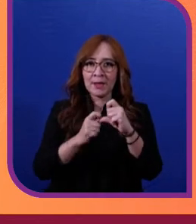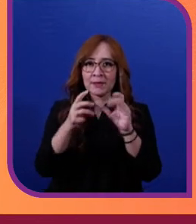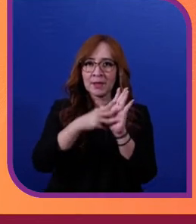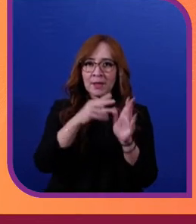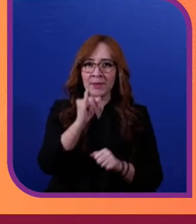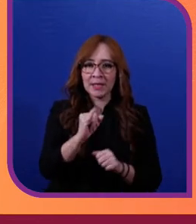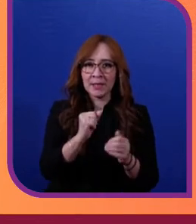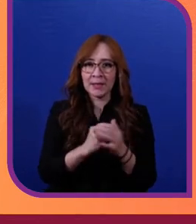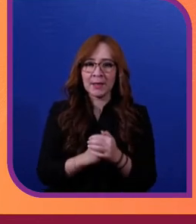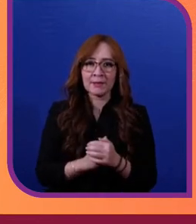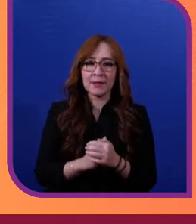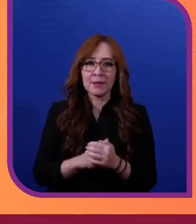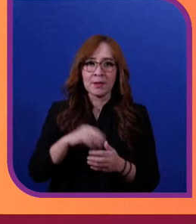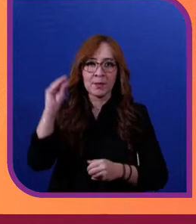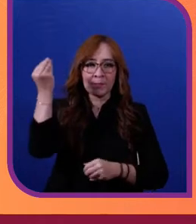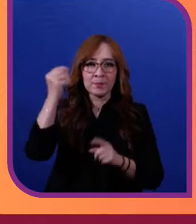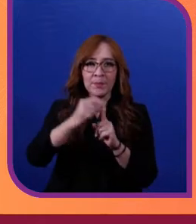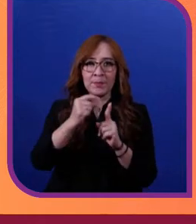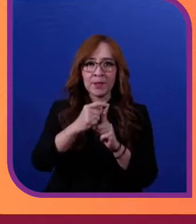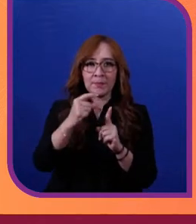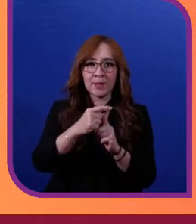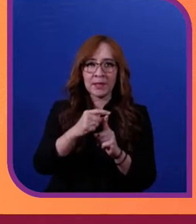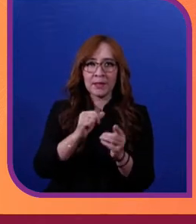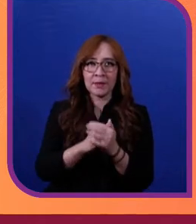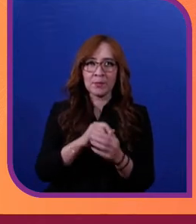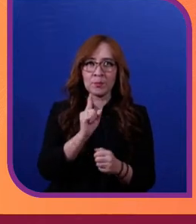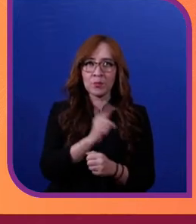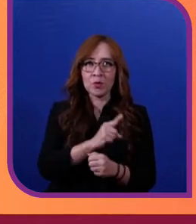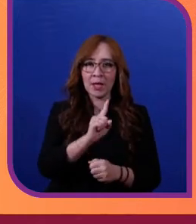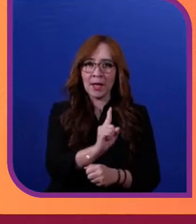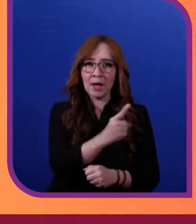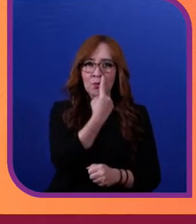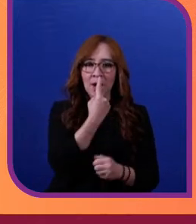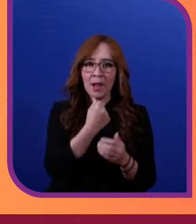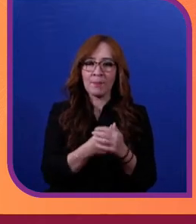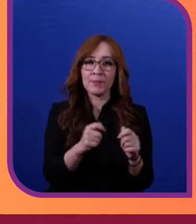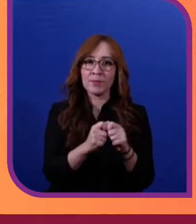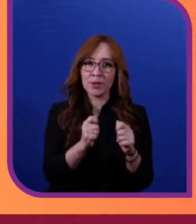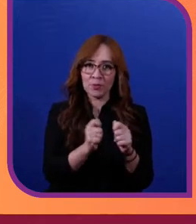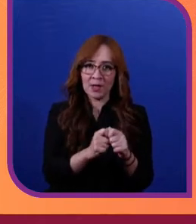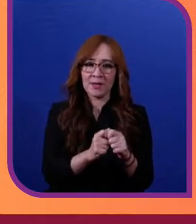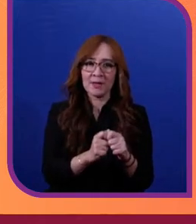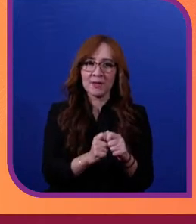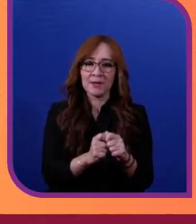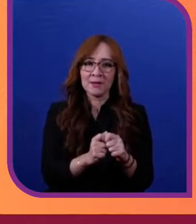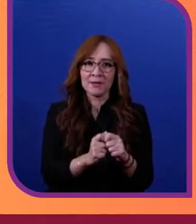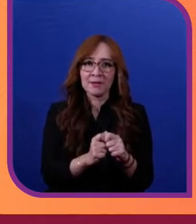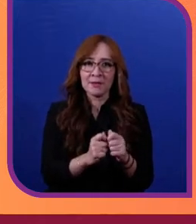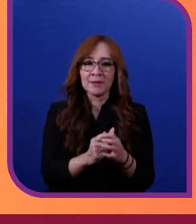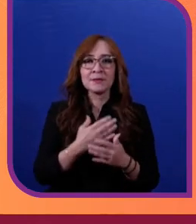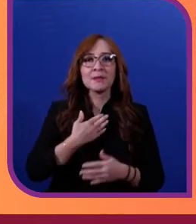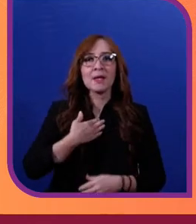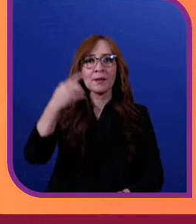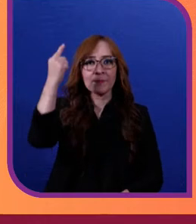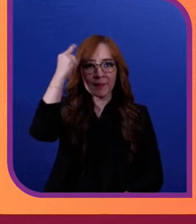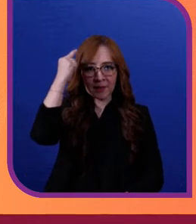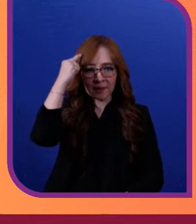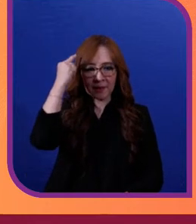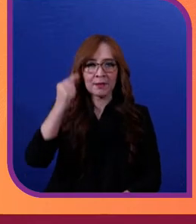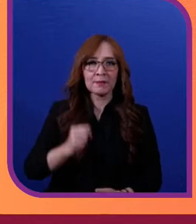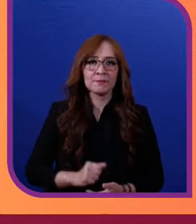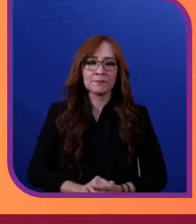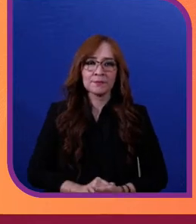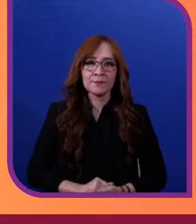our early development lo ah think we commited